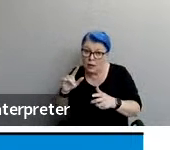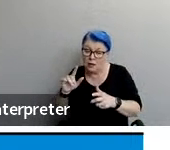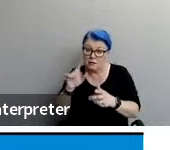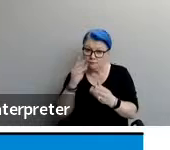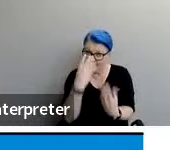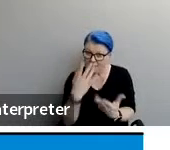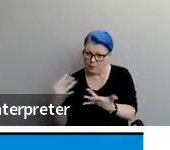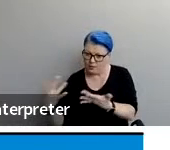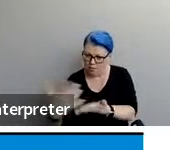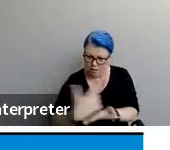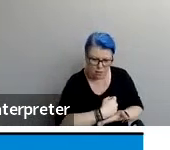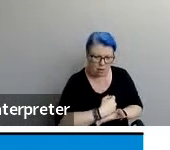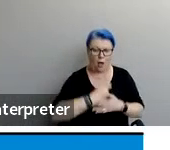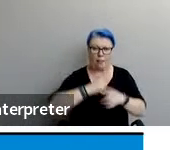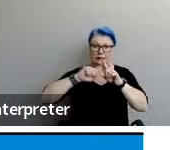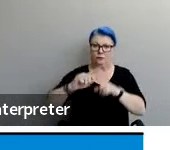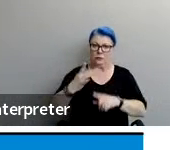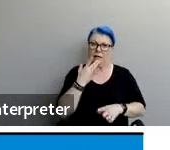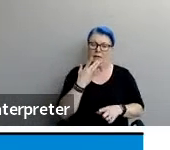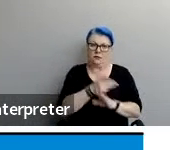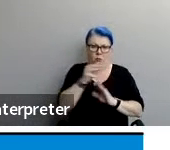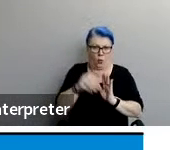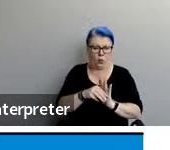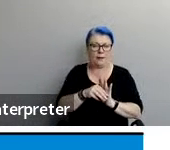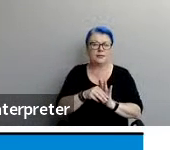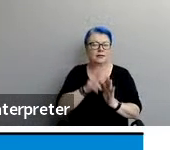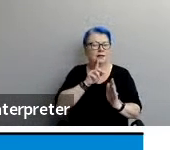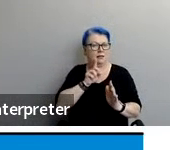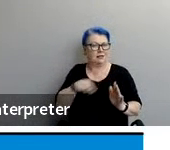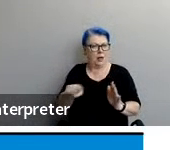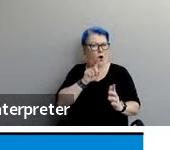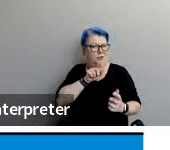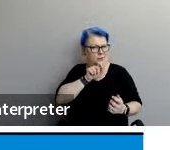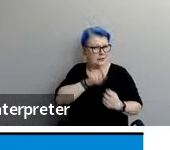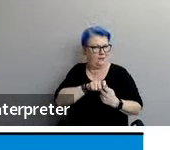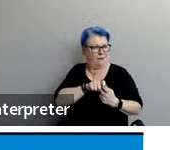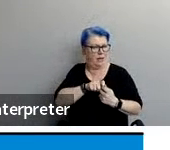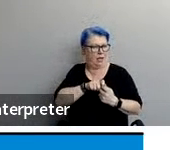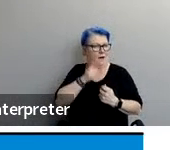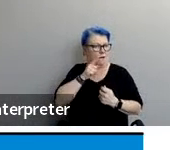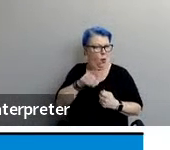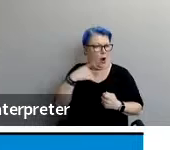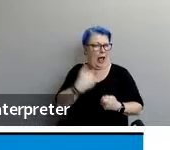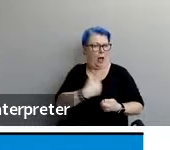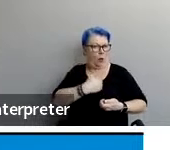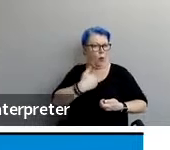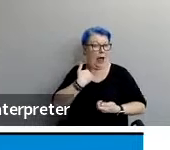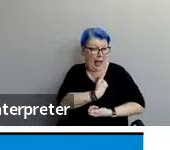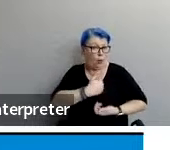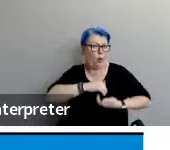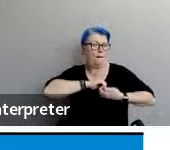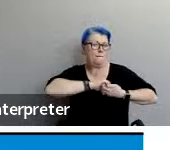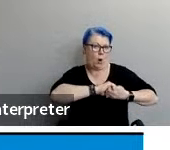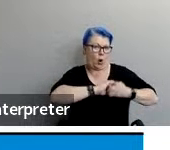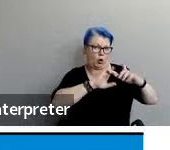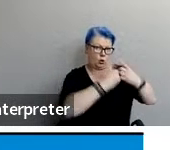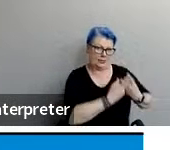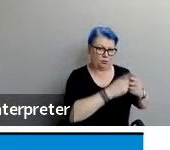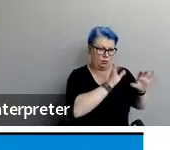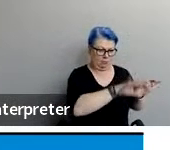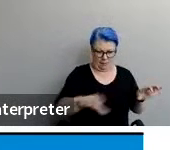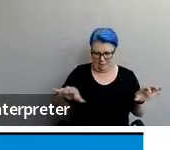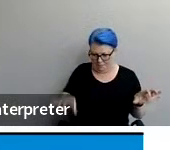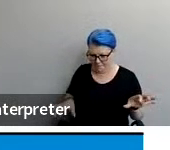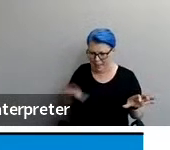information on the types of programs that are specific for our partner districts and within our schools. And